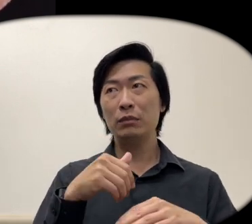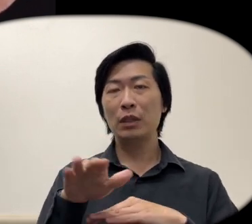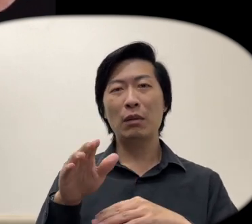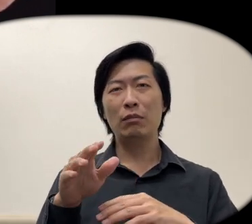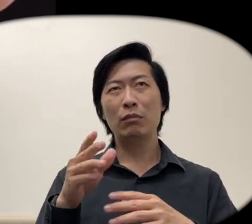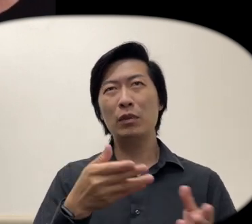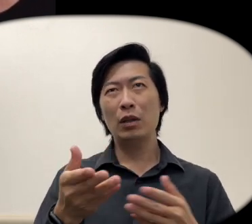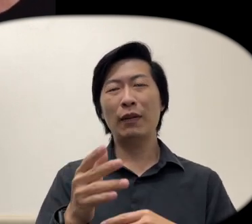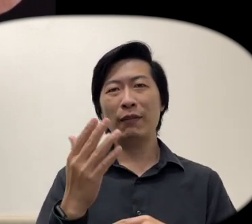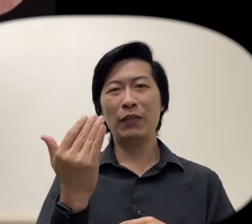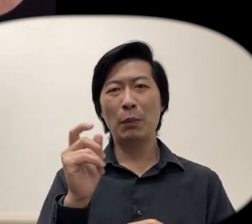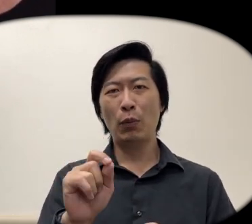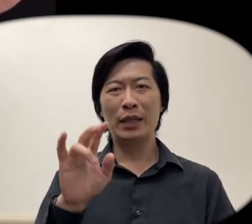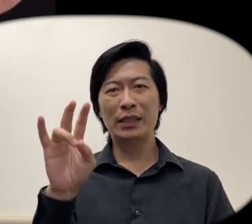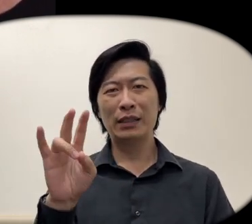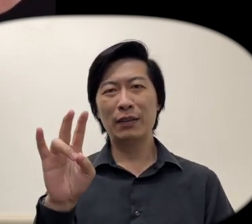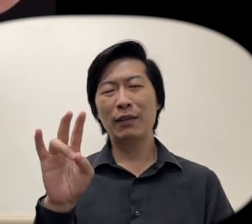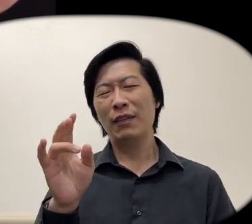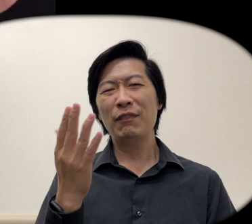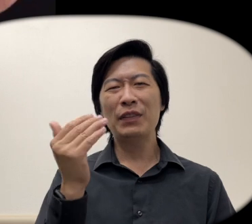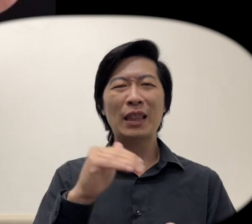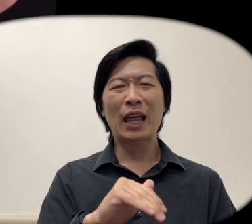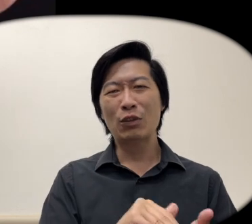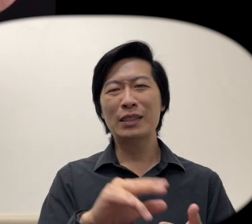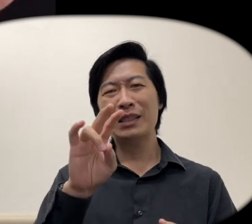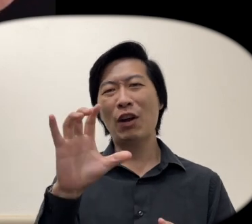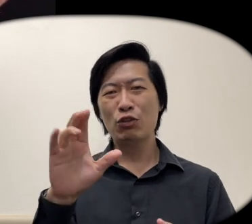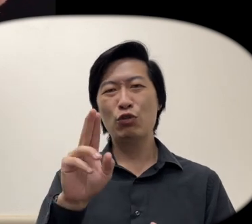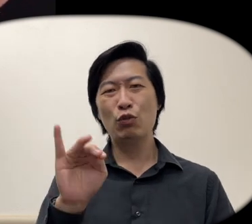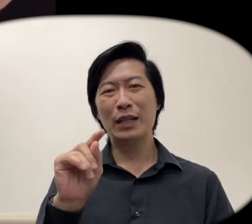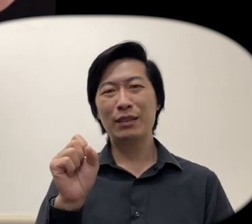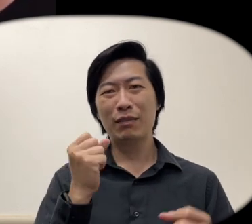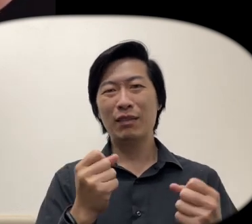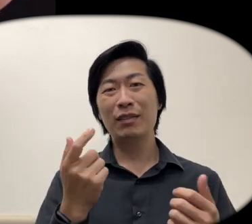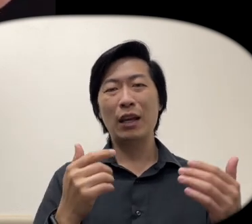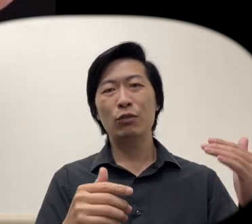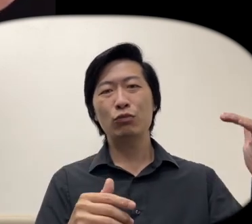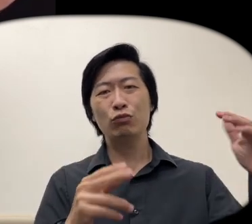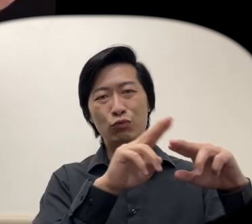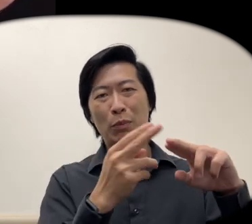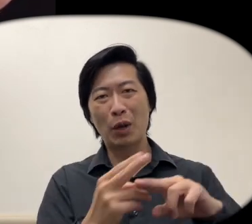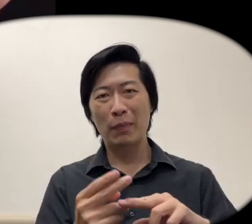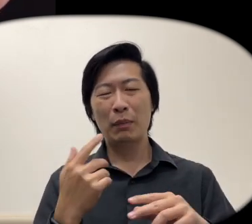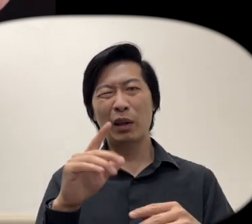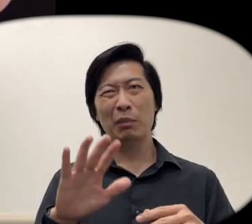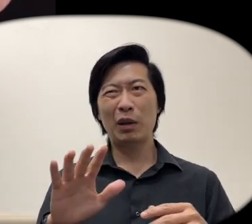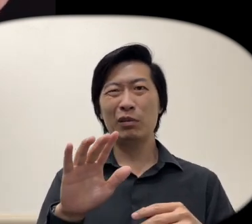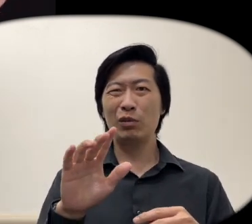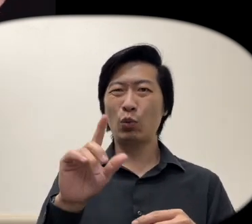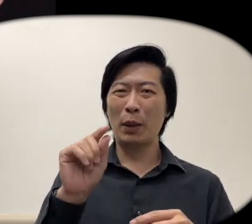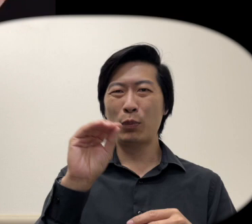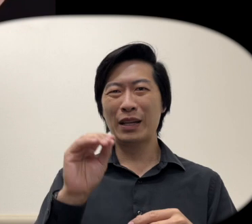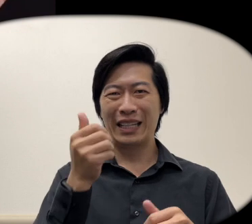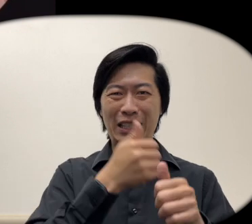States, so 15,700 units. This is a drop quarter over quarter of about 20%-ish, but it is up year over year versus